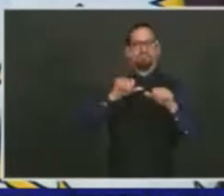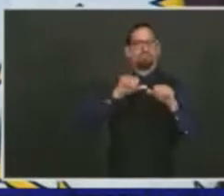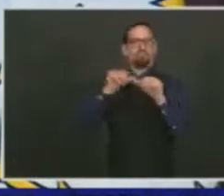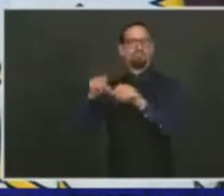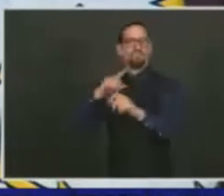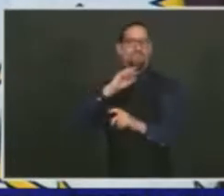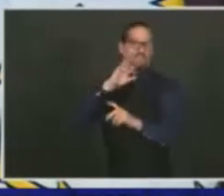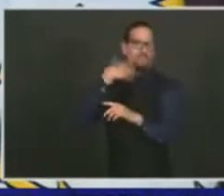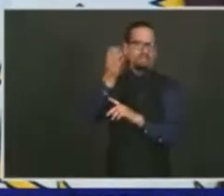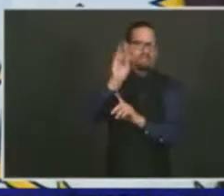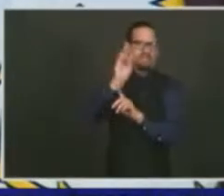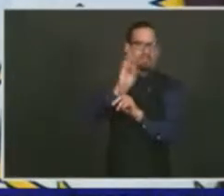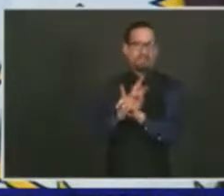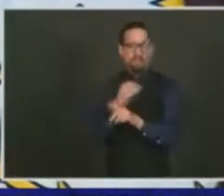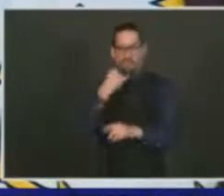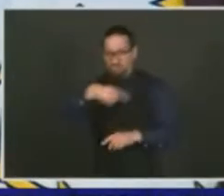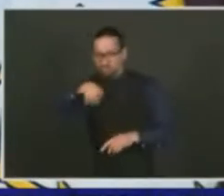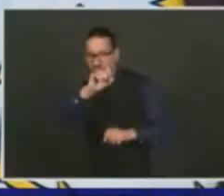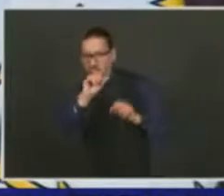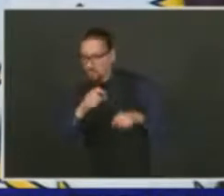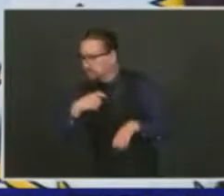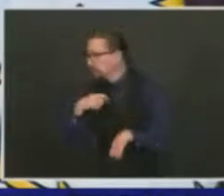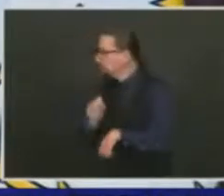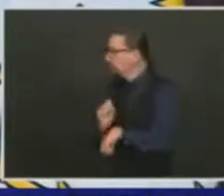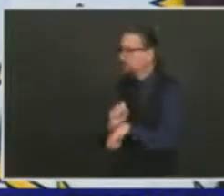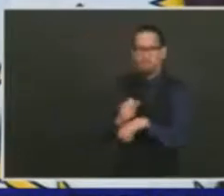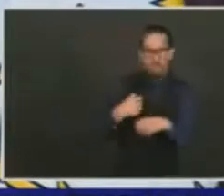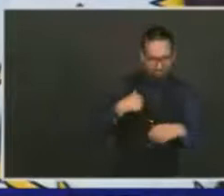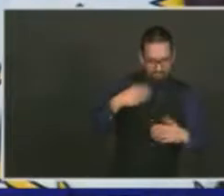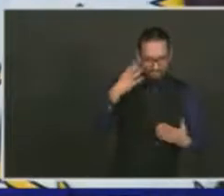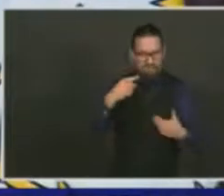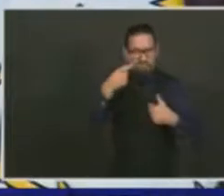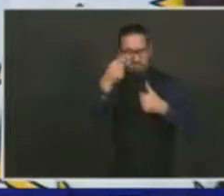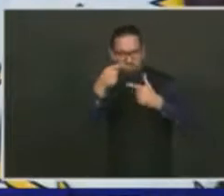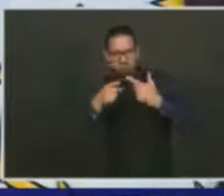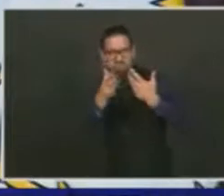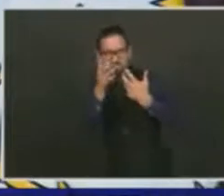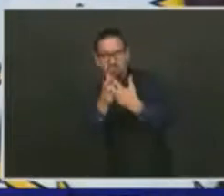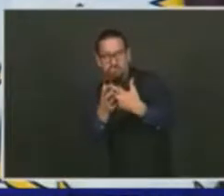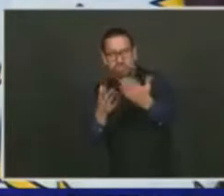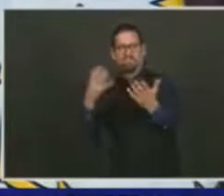I'm asking you please today to go visit